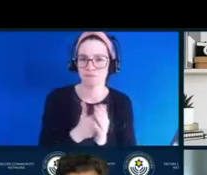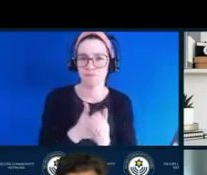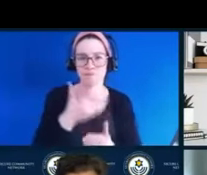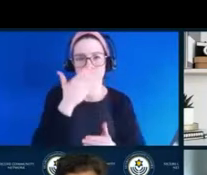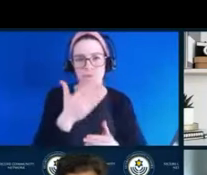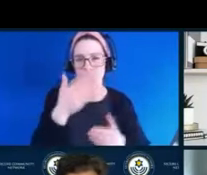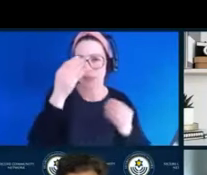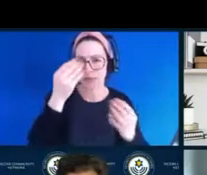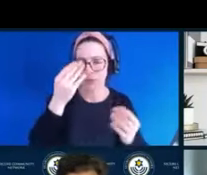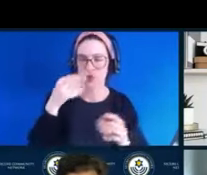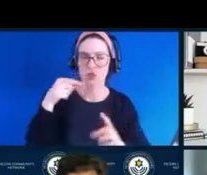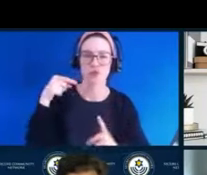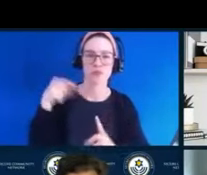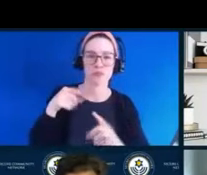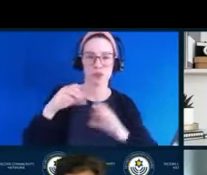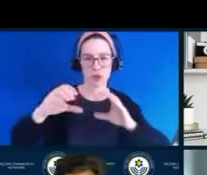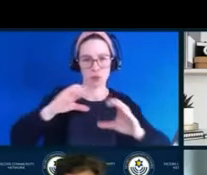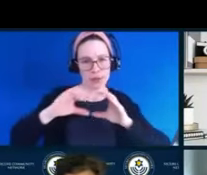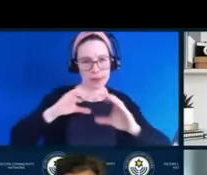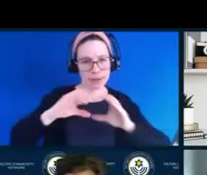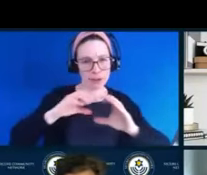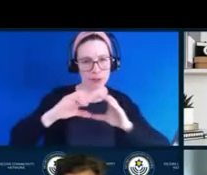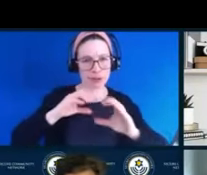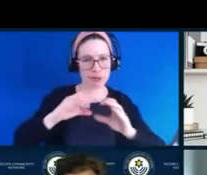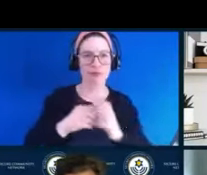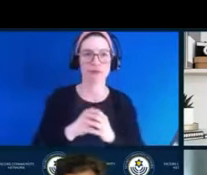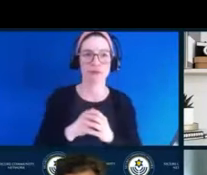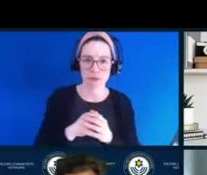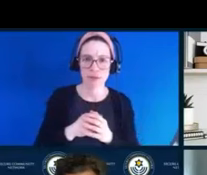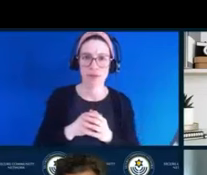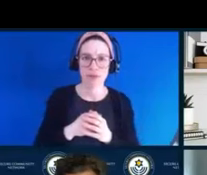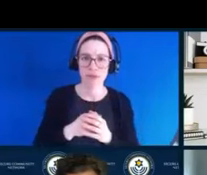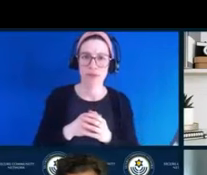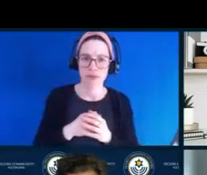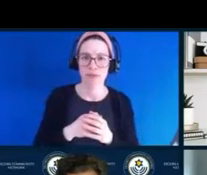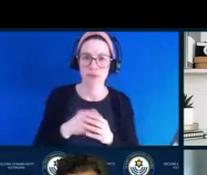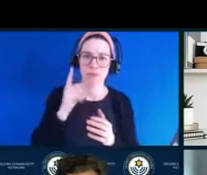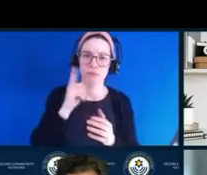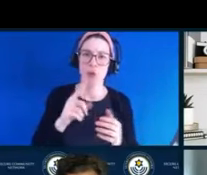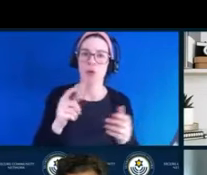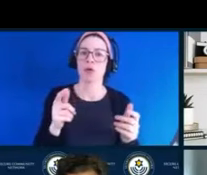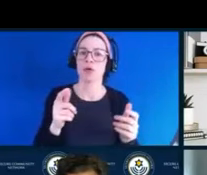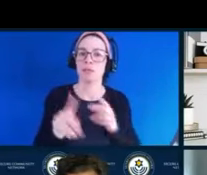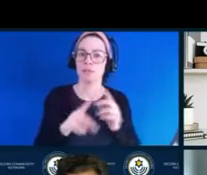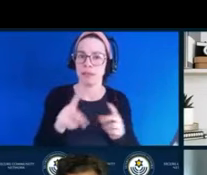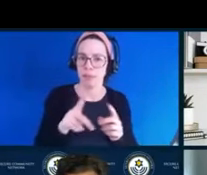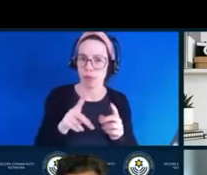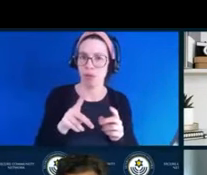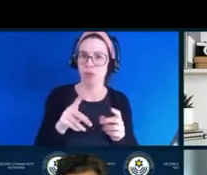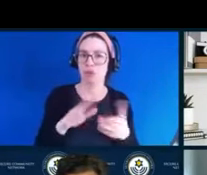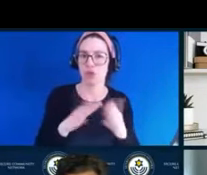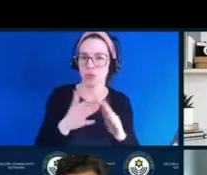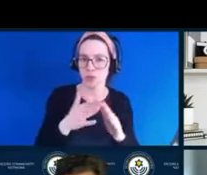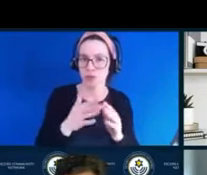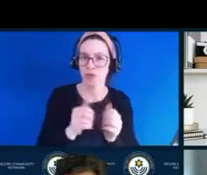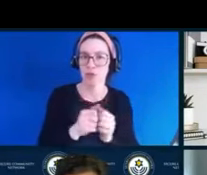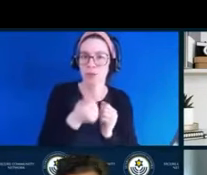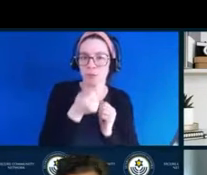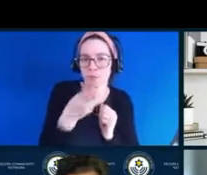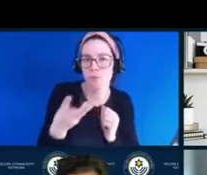better communicating around the needs of people locally who don't have resources, especially distilling it in such a way that it can be,